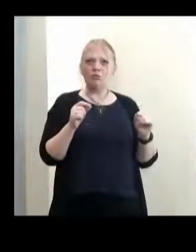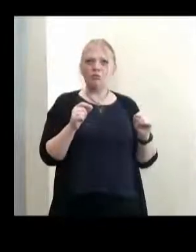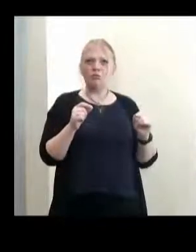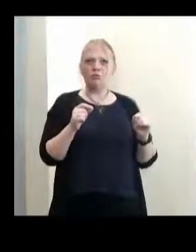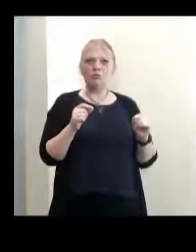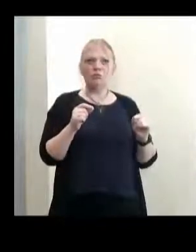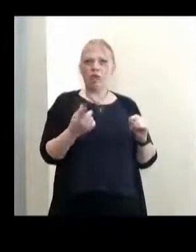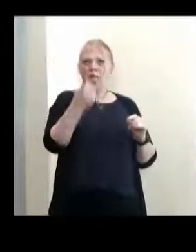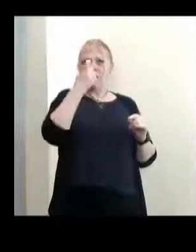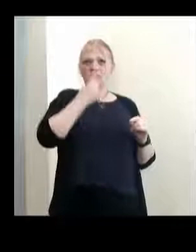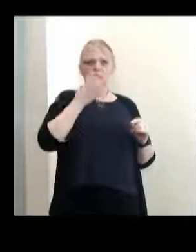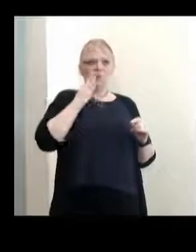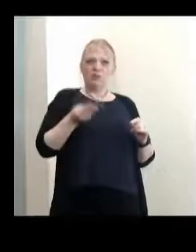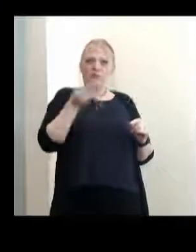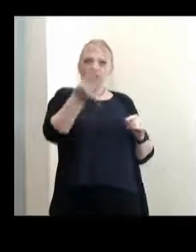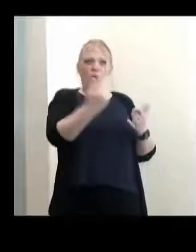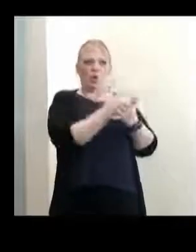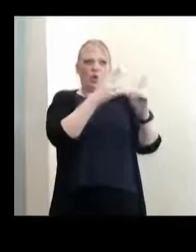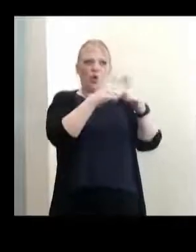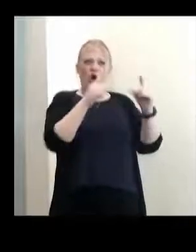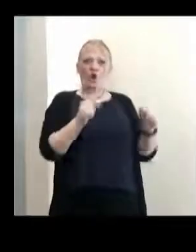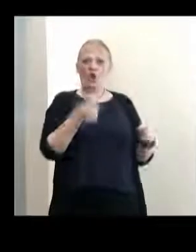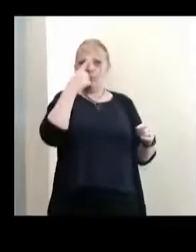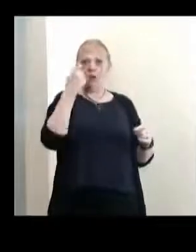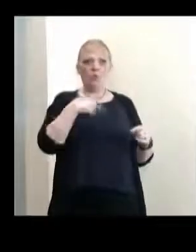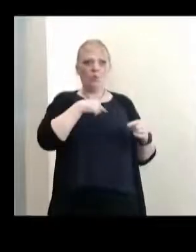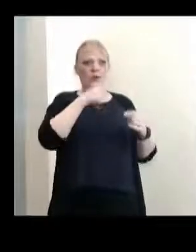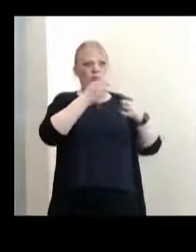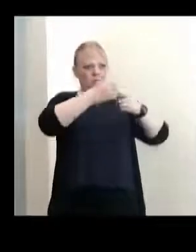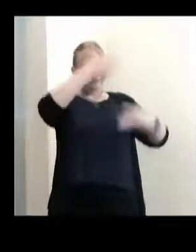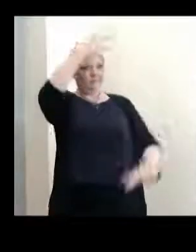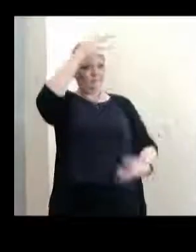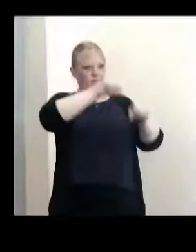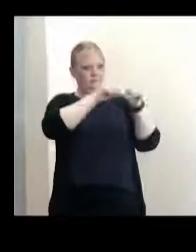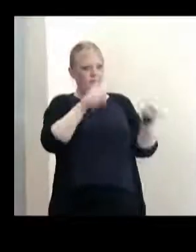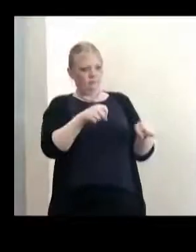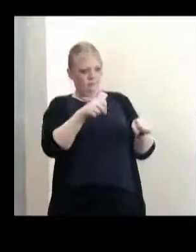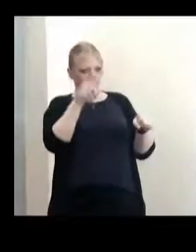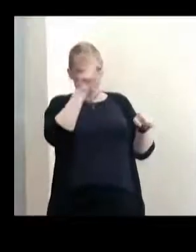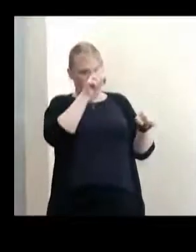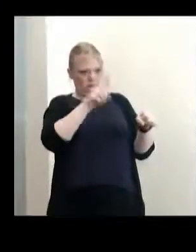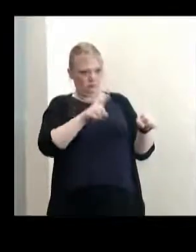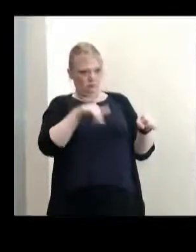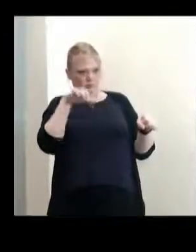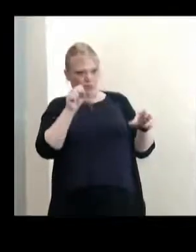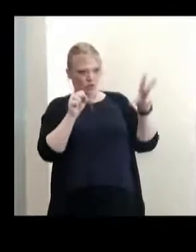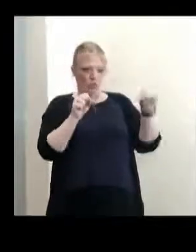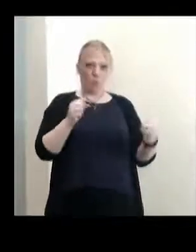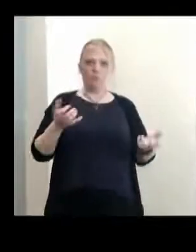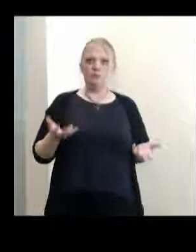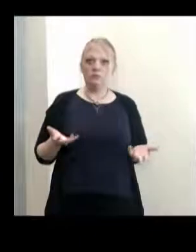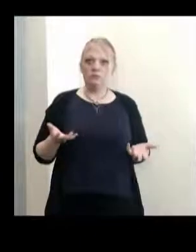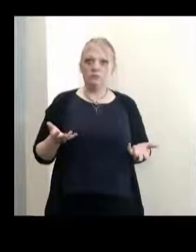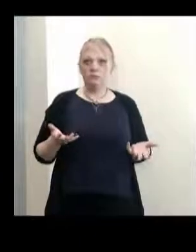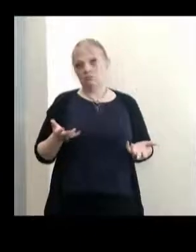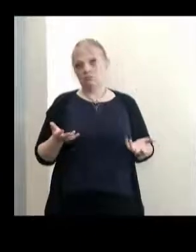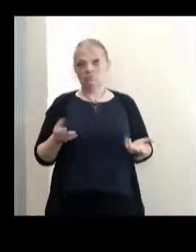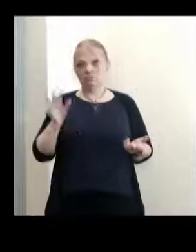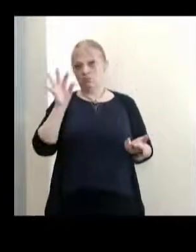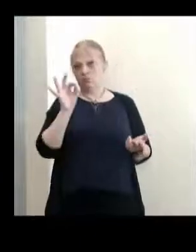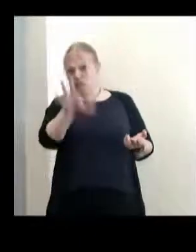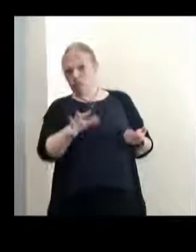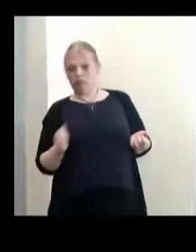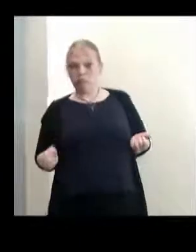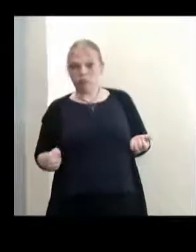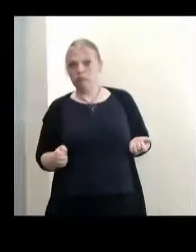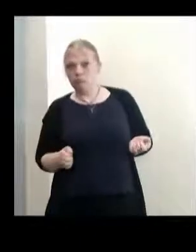Erie County and we can give you a new card because we can access the system to determine whether or not you were vaccinated. So I just want to put that out there for those